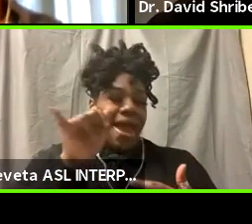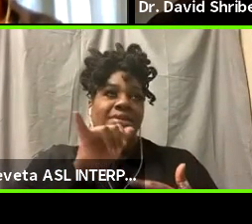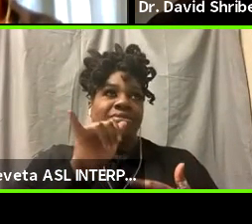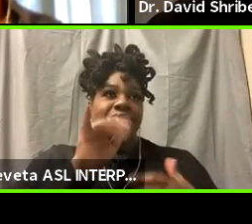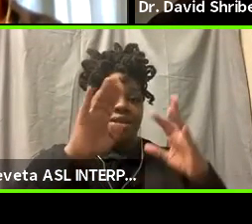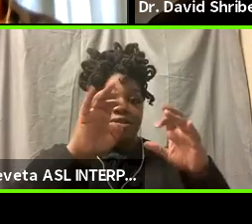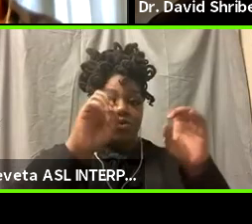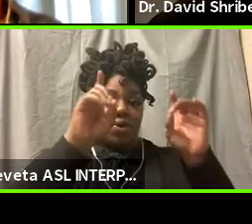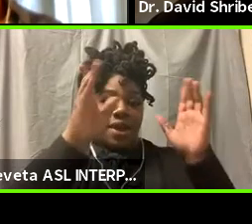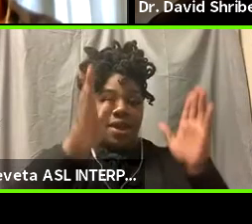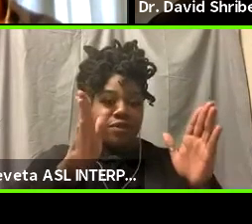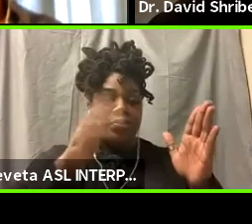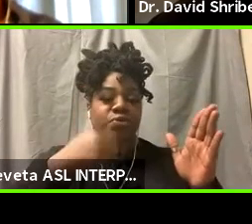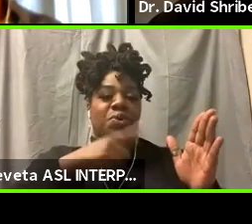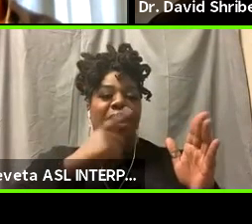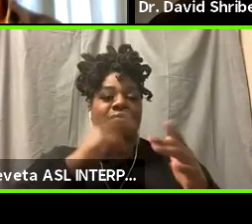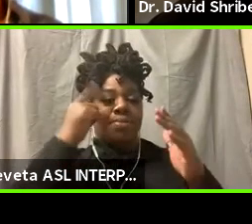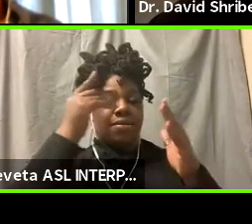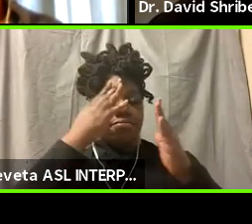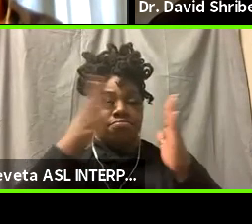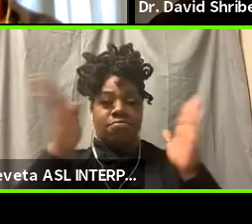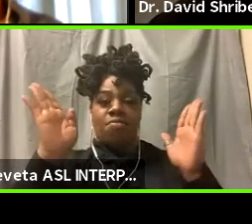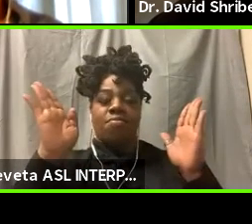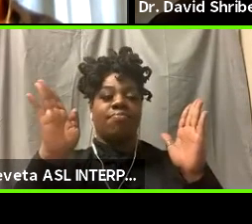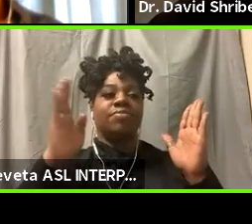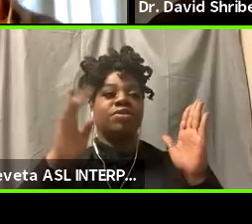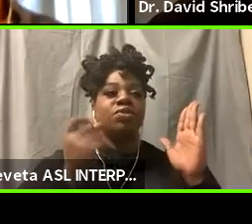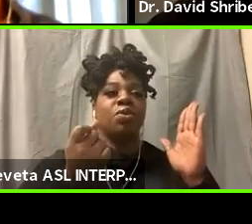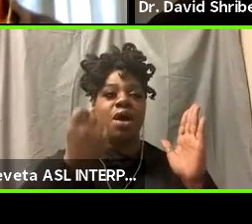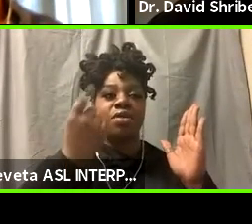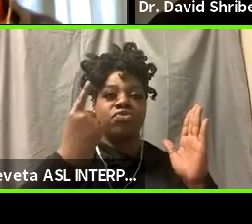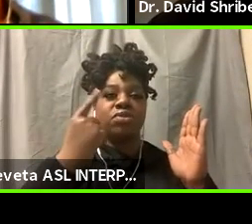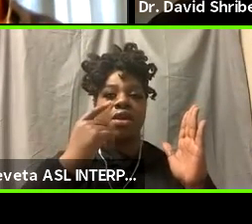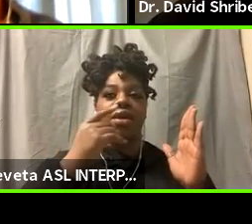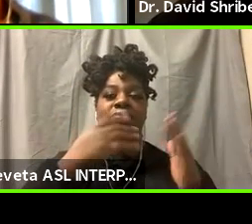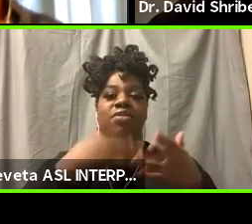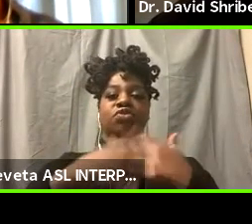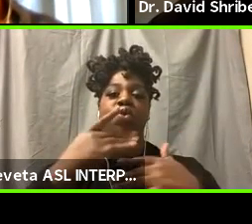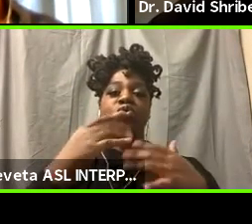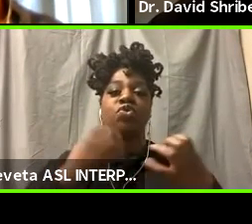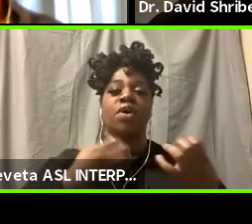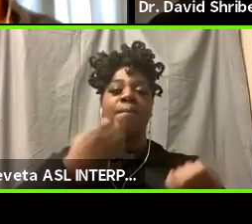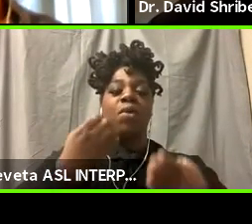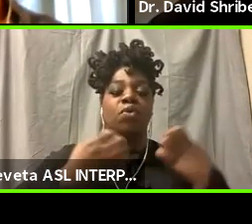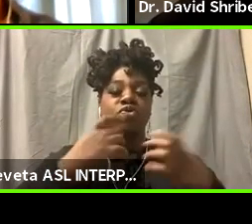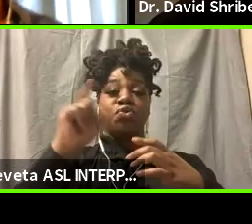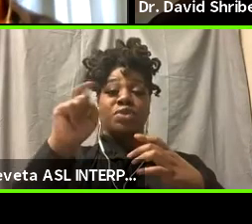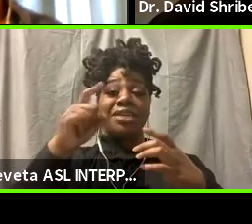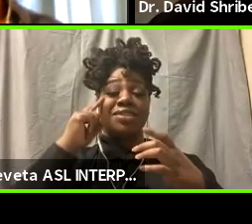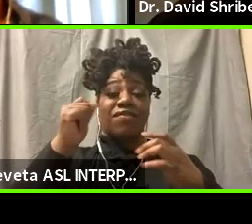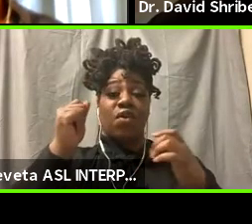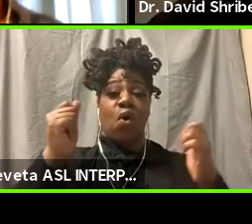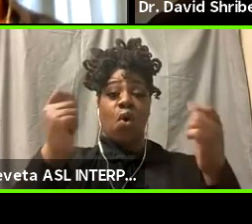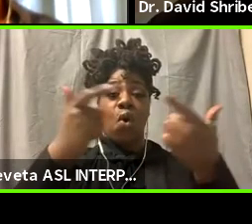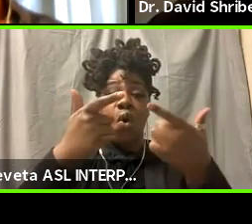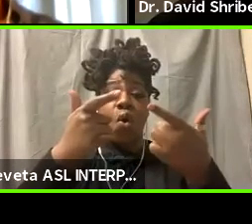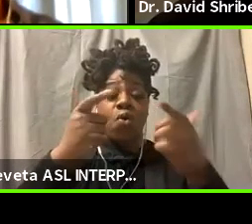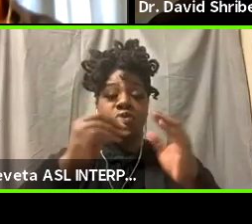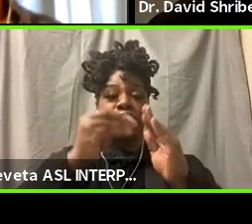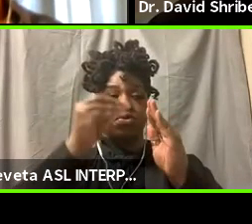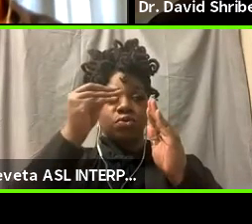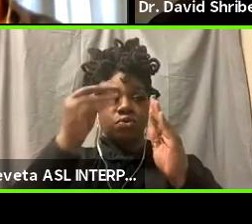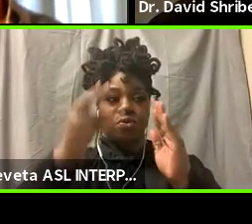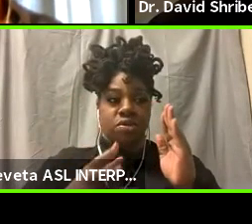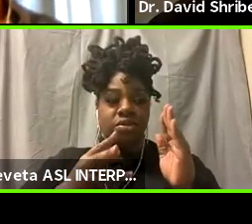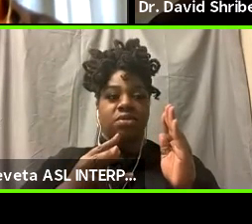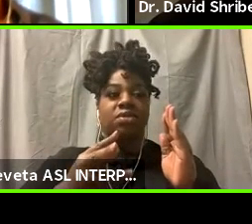we all have to be open to understanding the social emotional needs of all of our children, and that we all